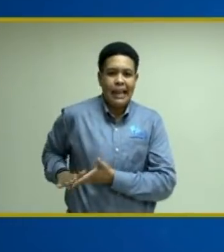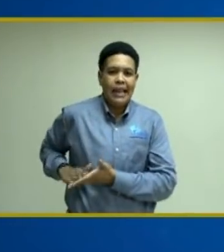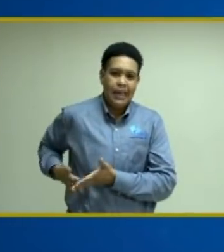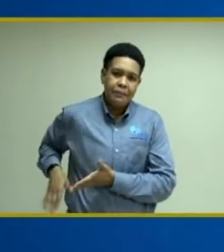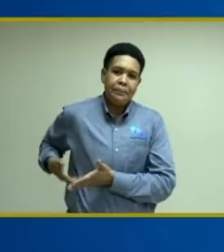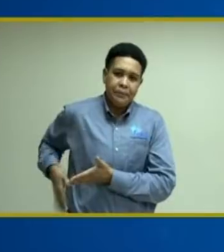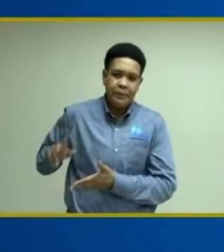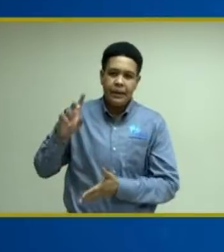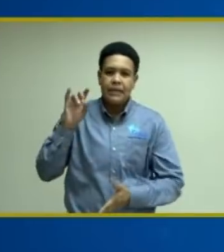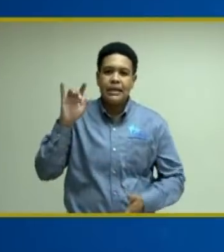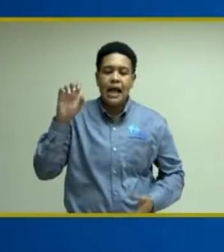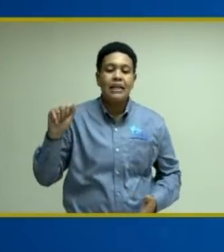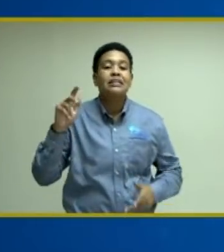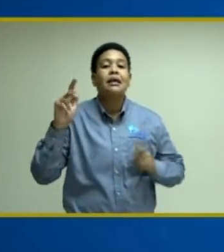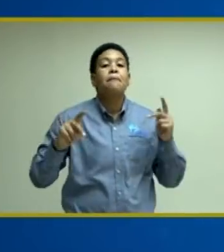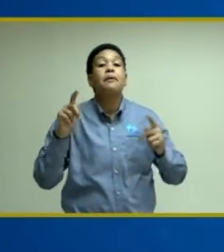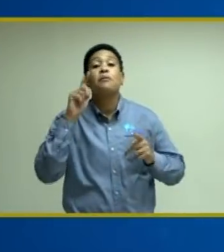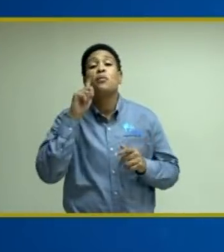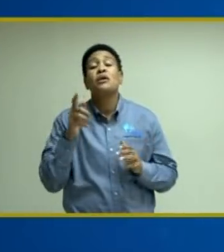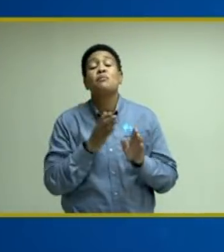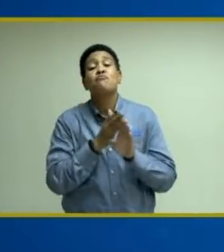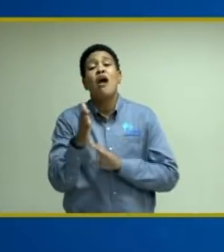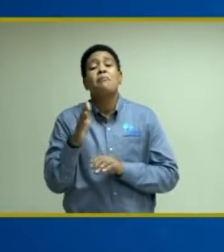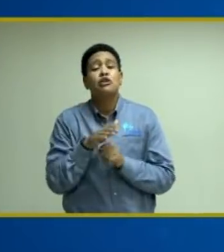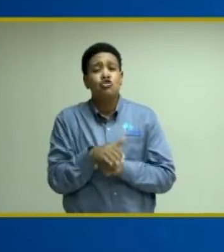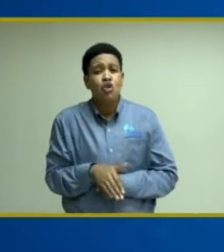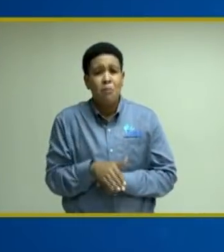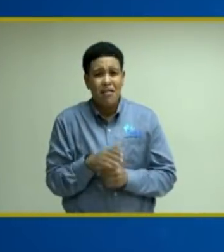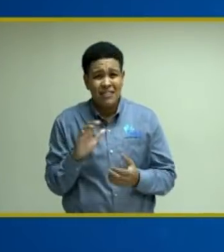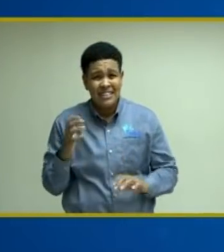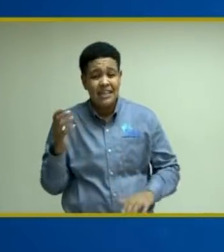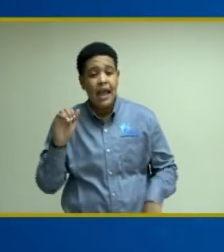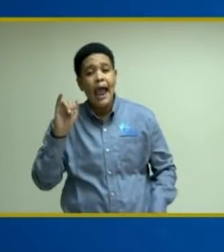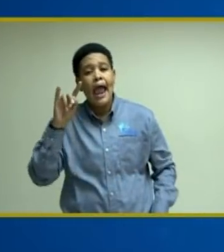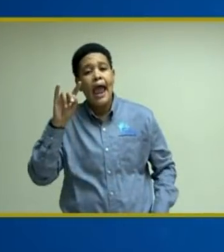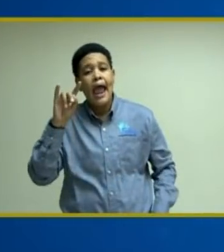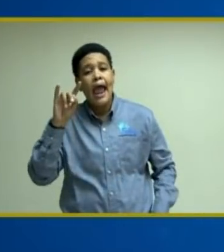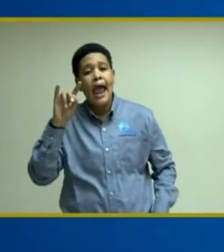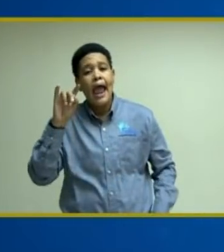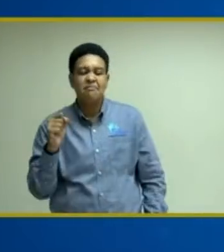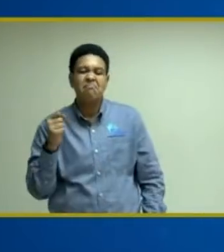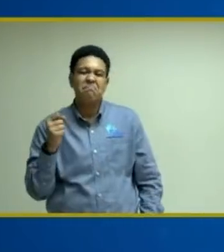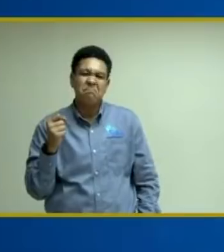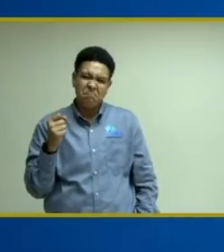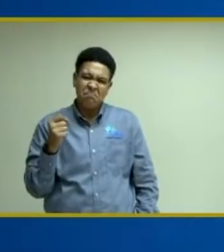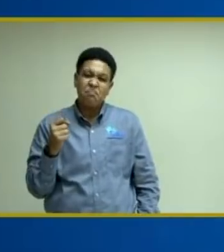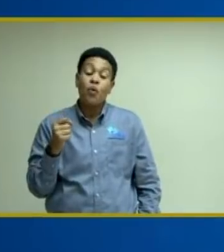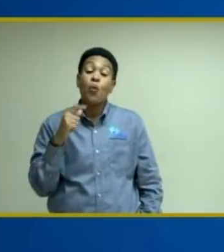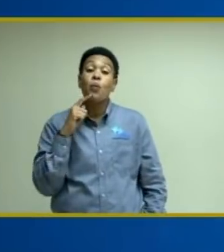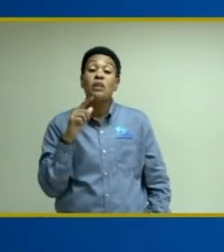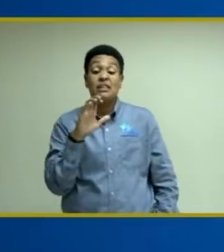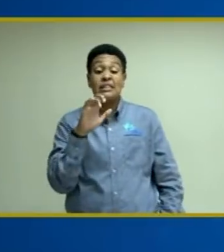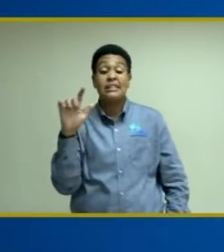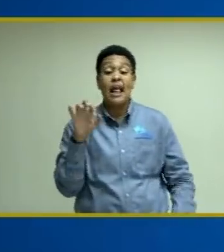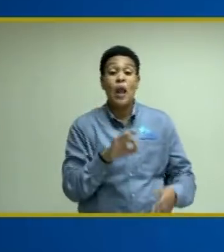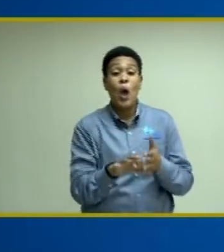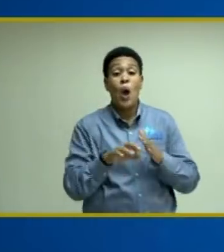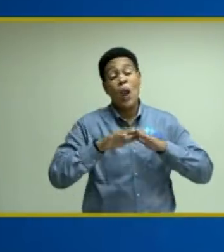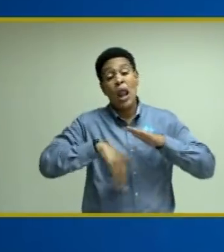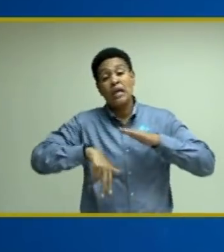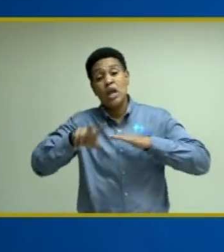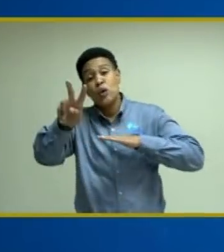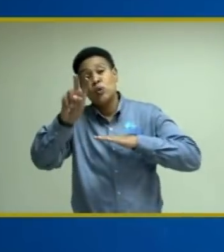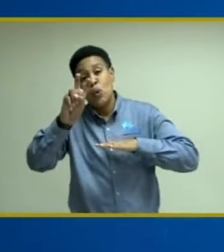primary immunosuppressive disorders, AIDS patients with cell counts less than 200,